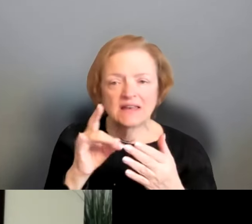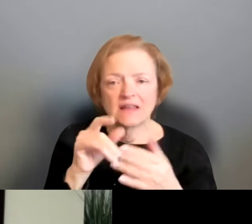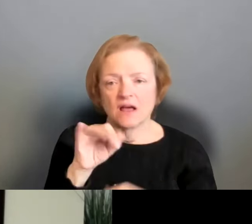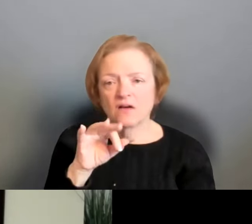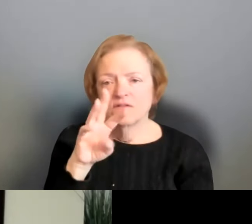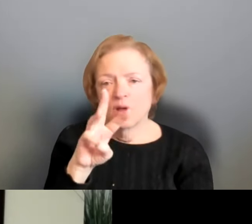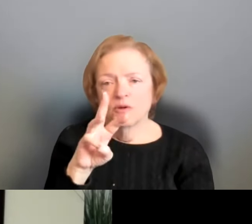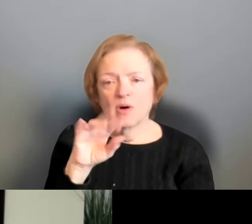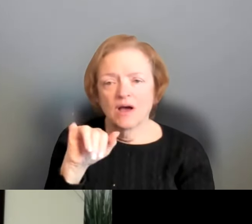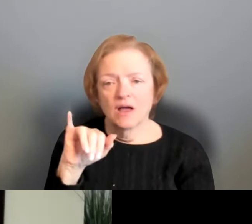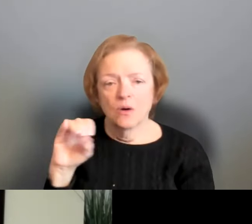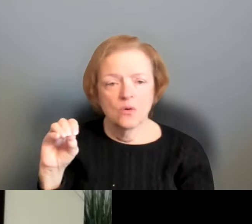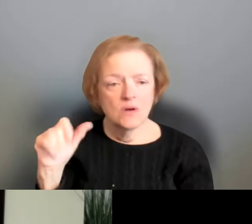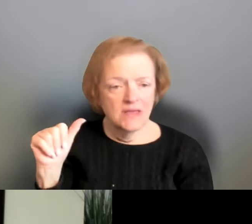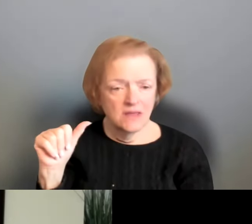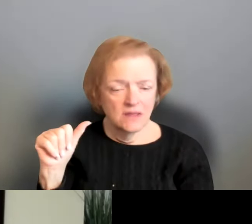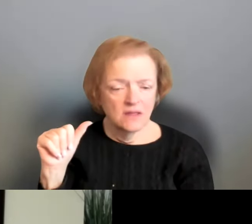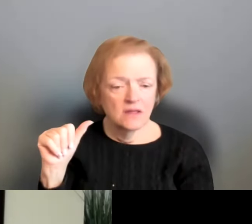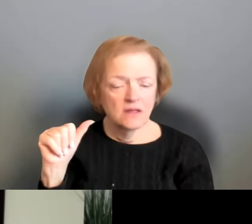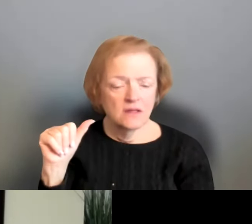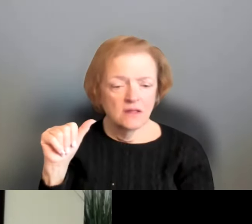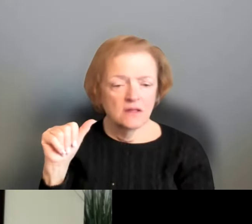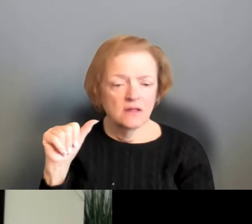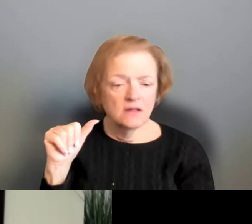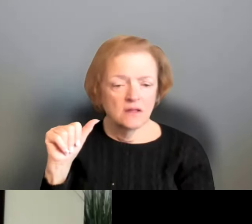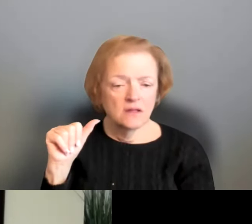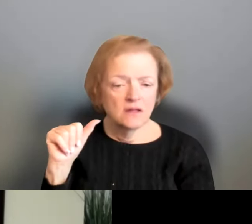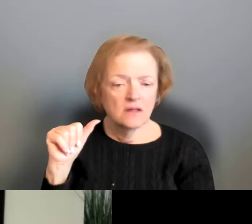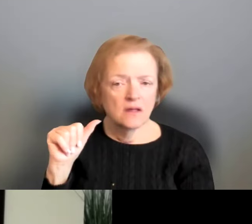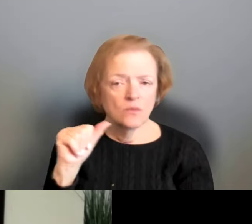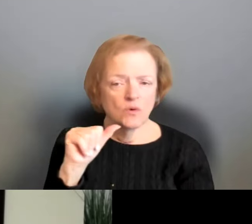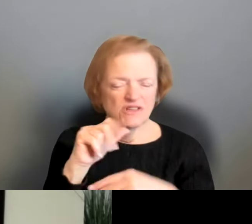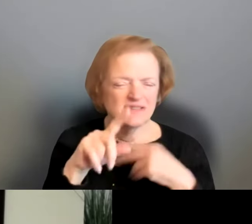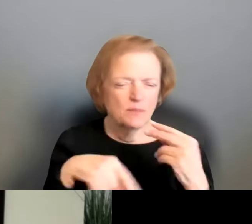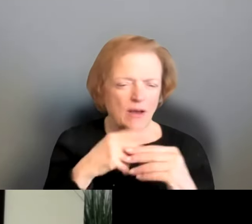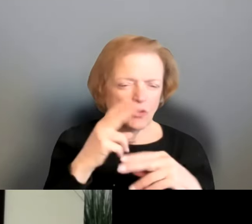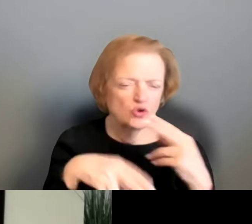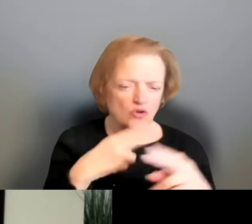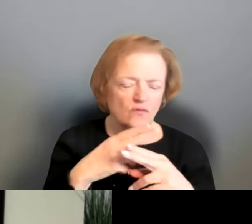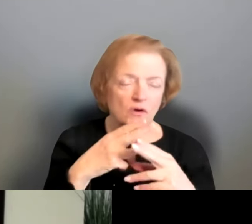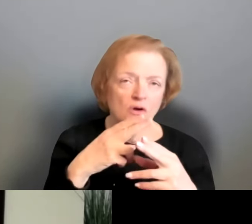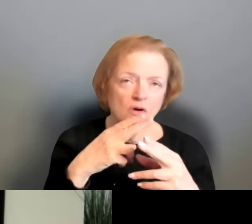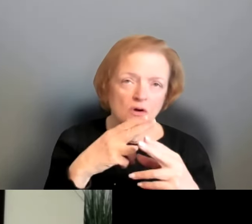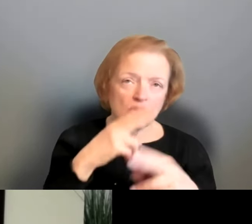WIOA with regard to universal access. So